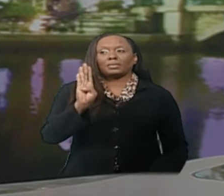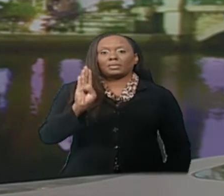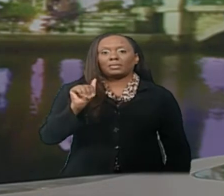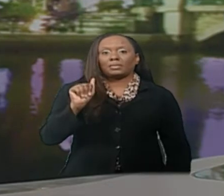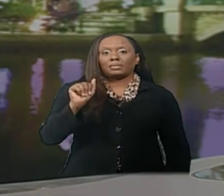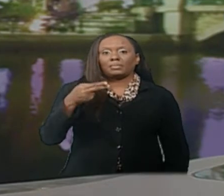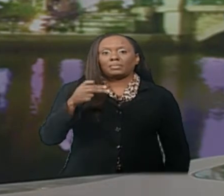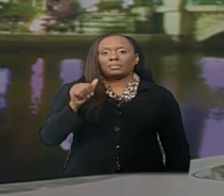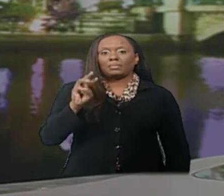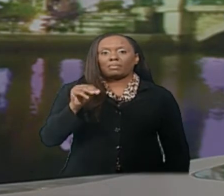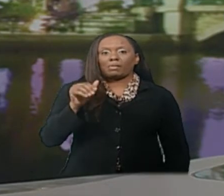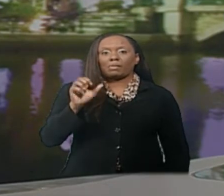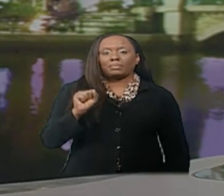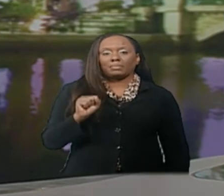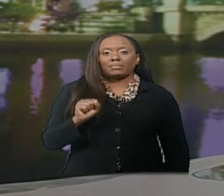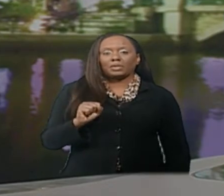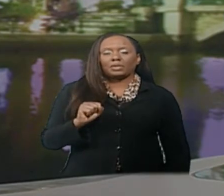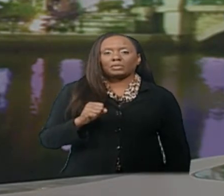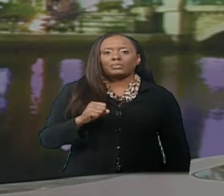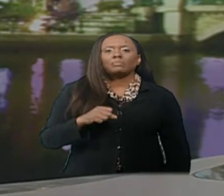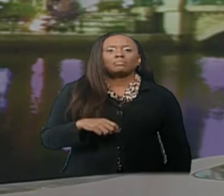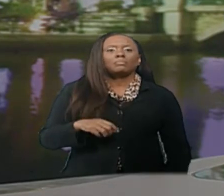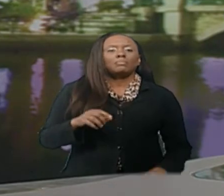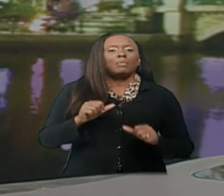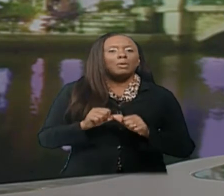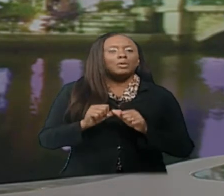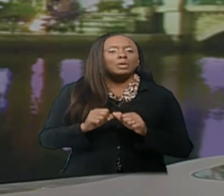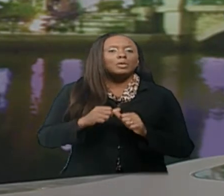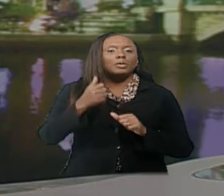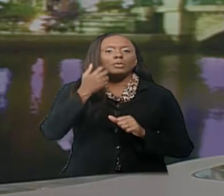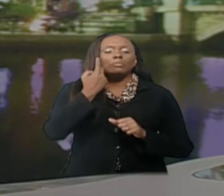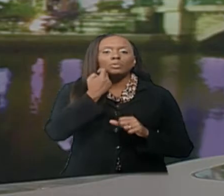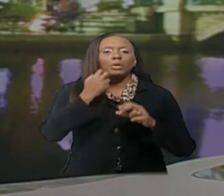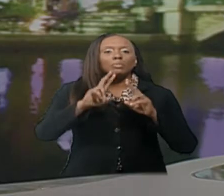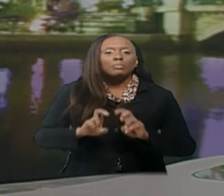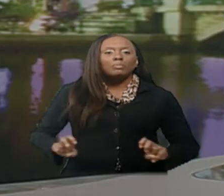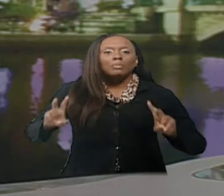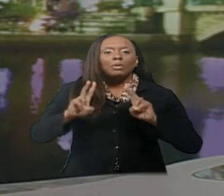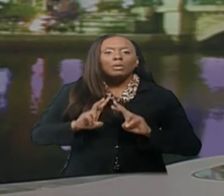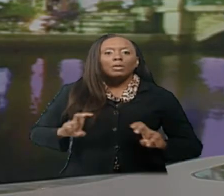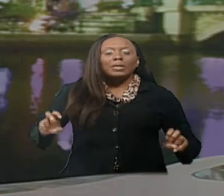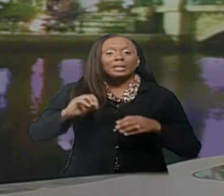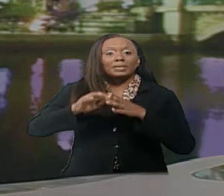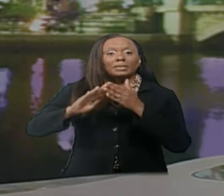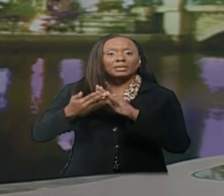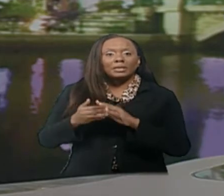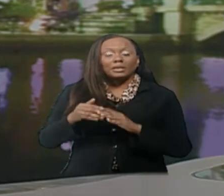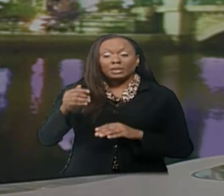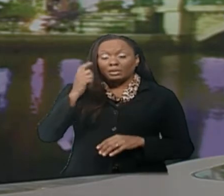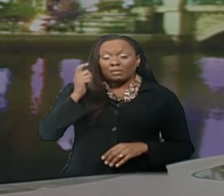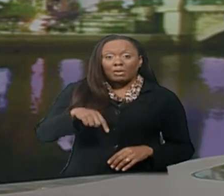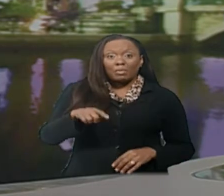Deputy Director Leonard Terrence says inmates listed a number of grievances which they want addressed.